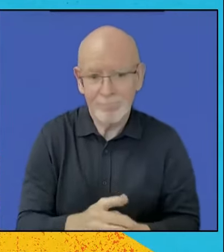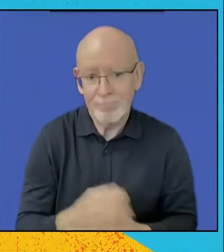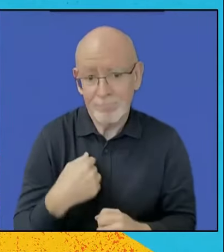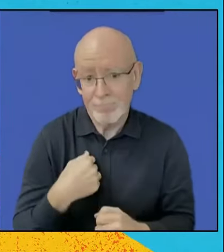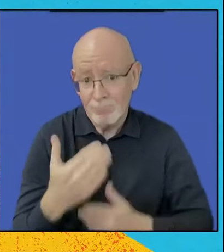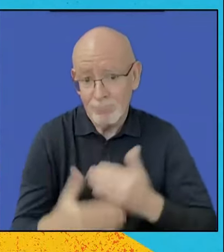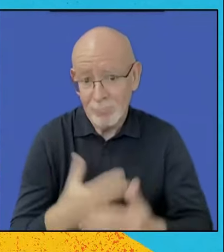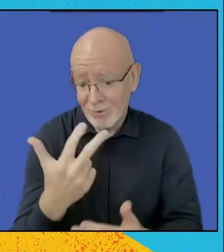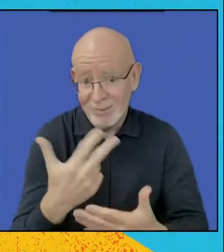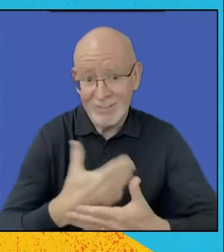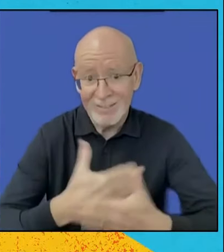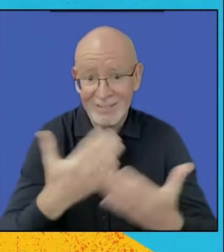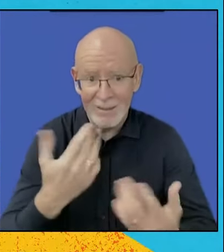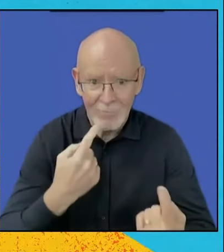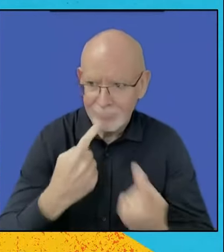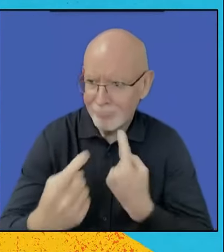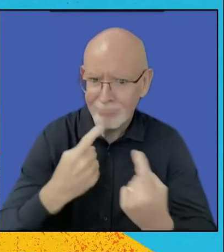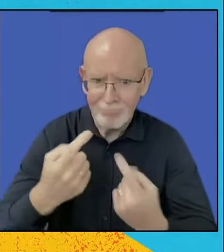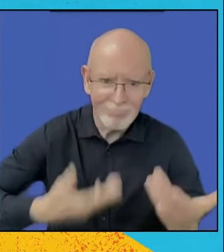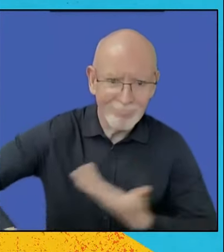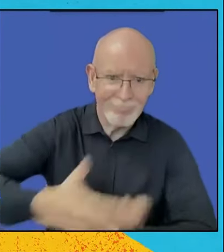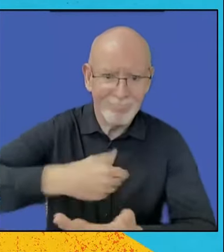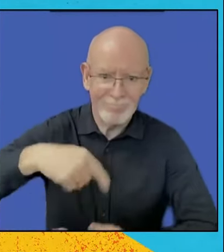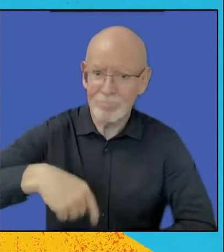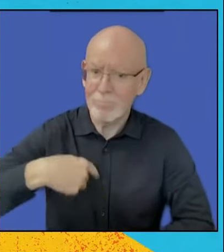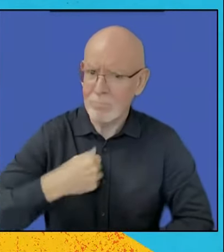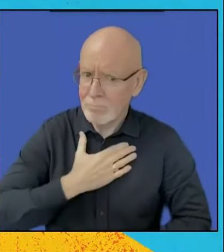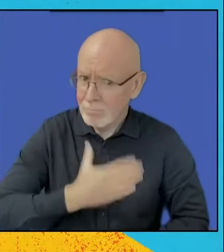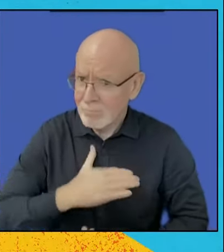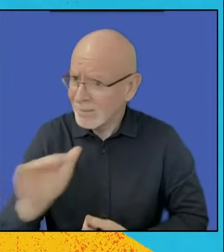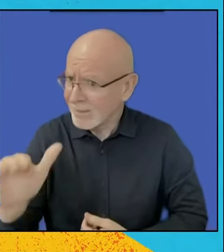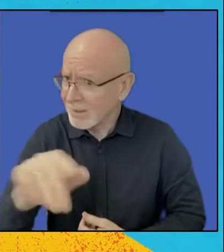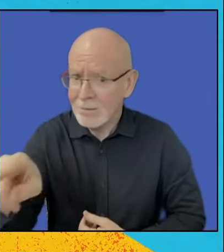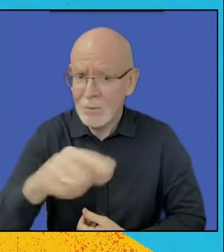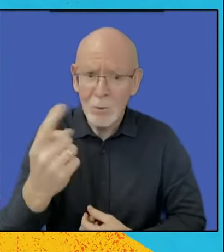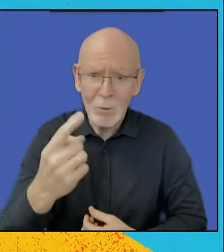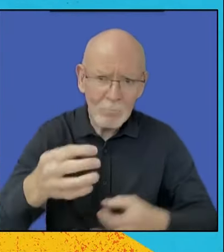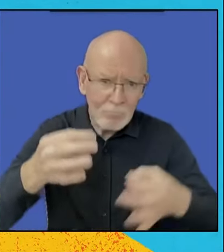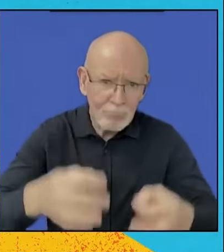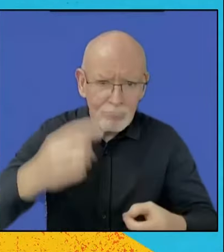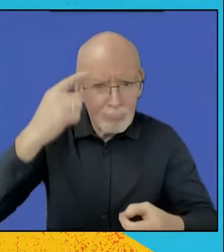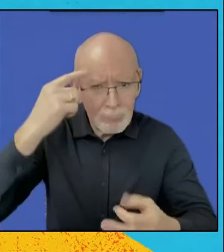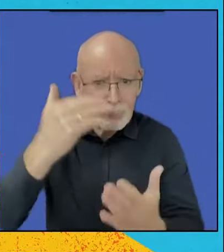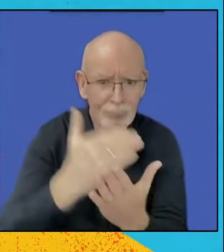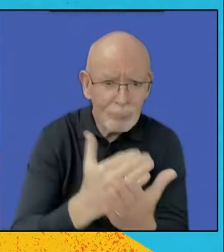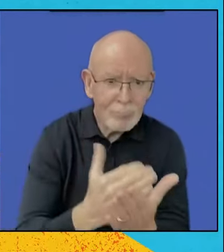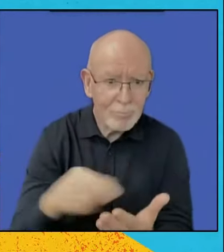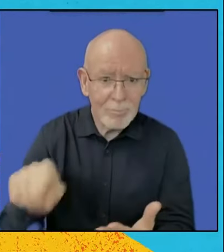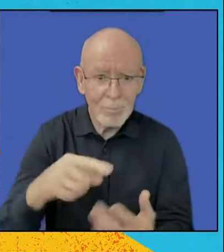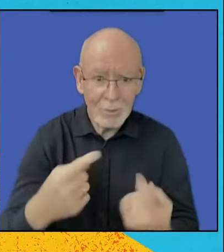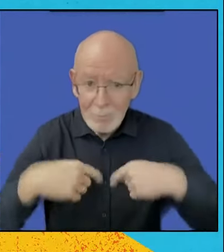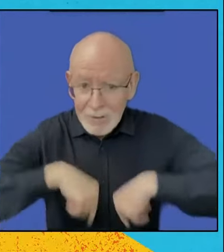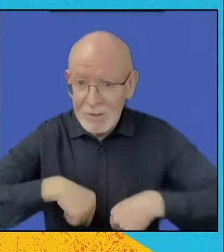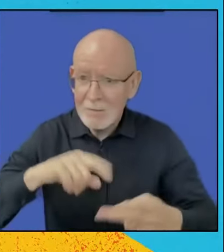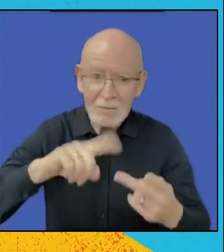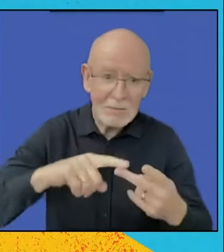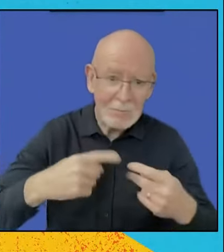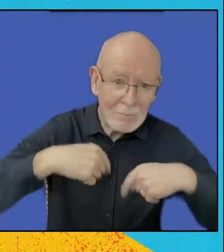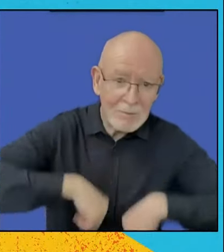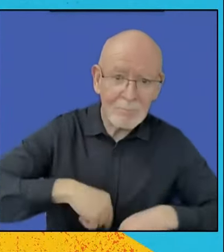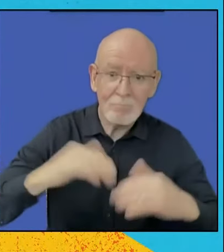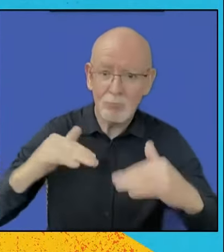concrete commitments and concrete action to deliver on young people's demands. I also urge every young person in the